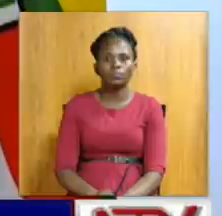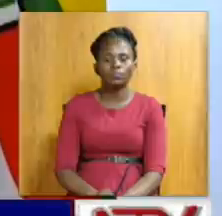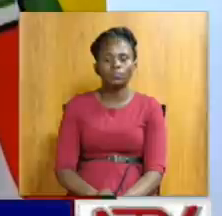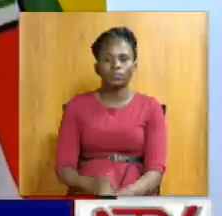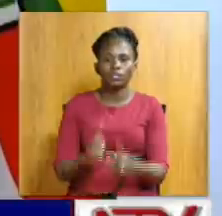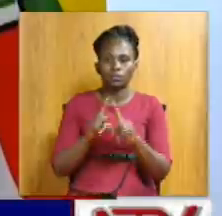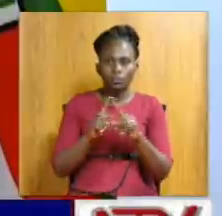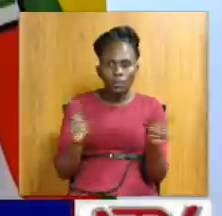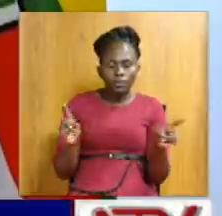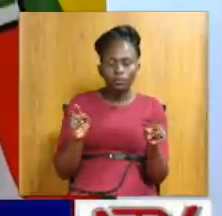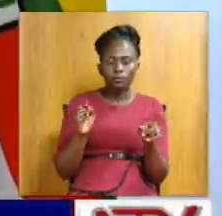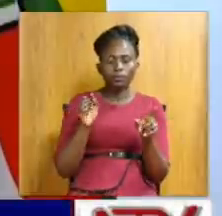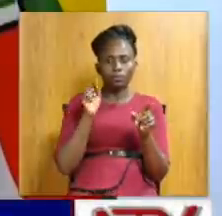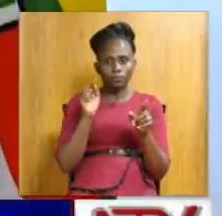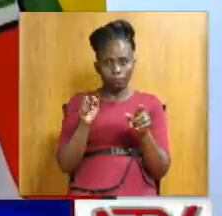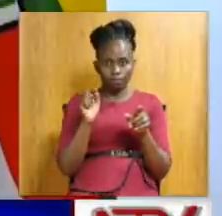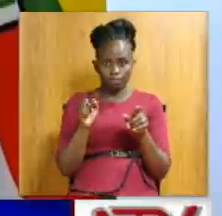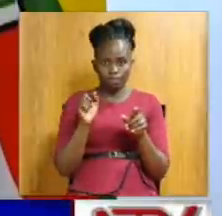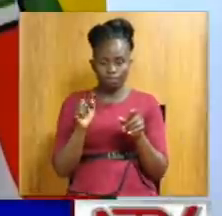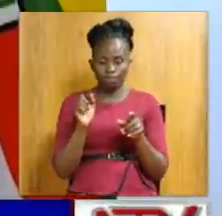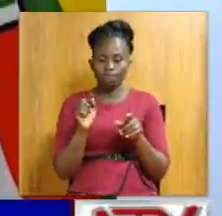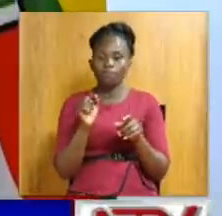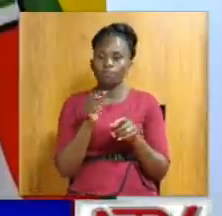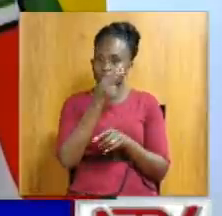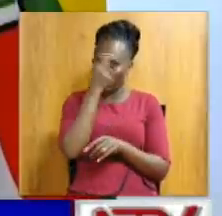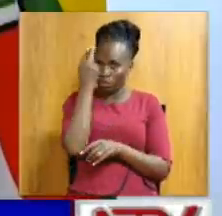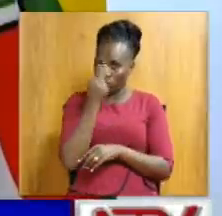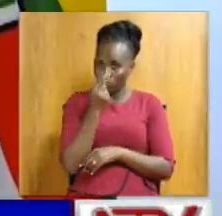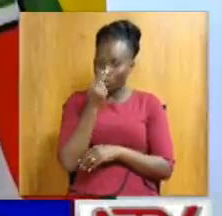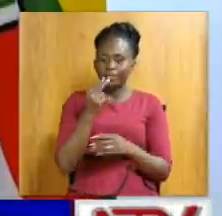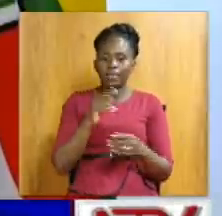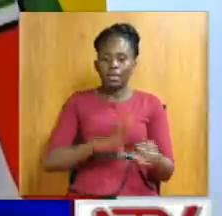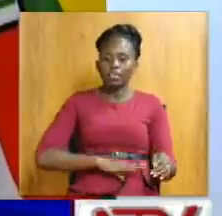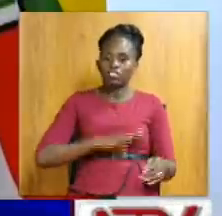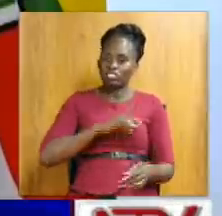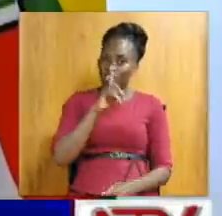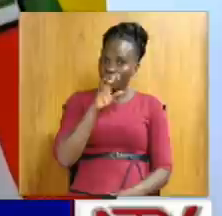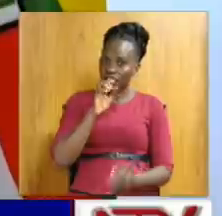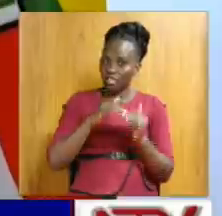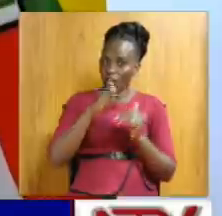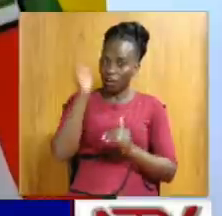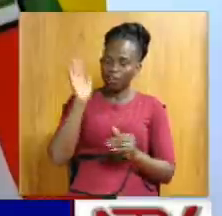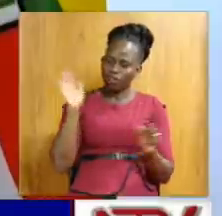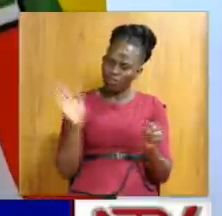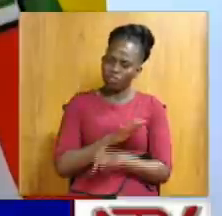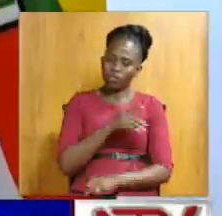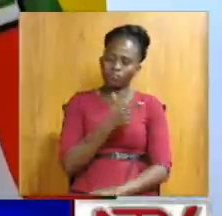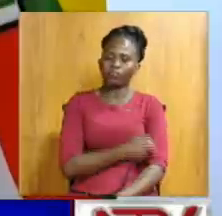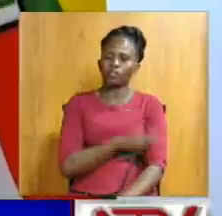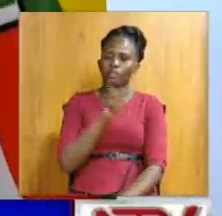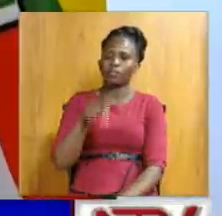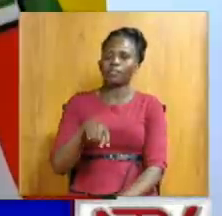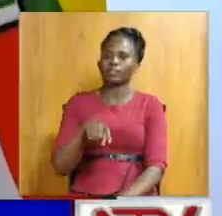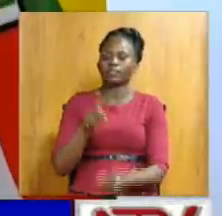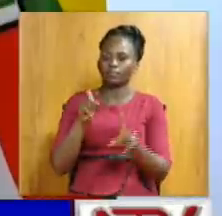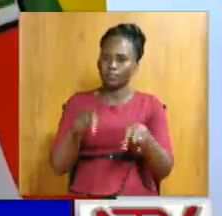But the ones, even the students who are 18 and above, should be vaccinated fully.